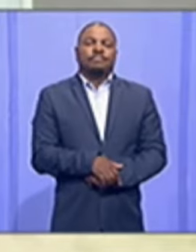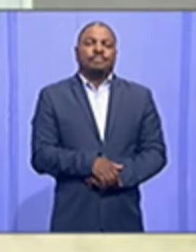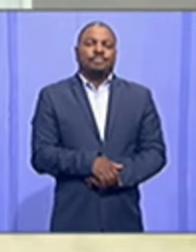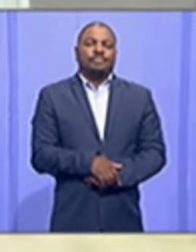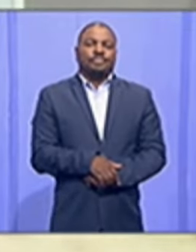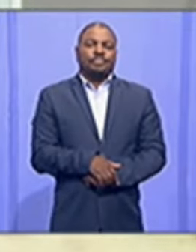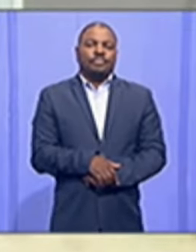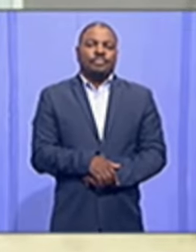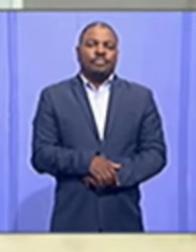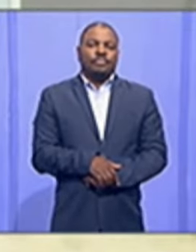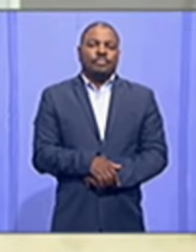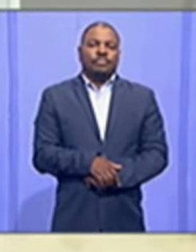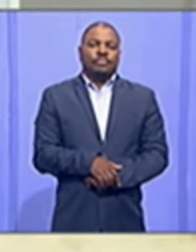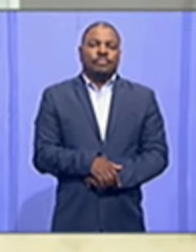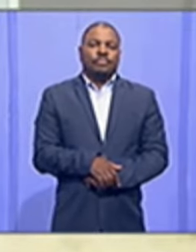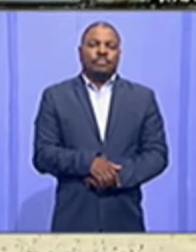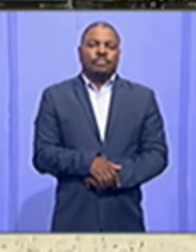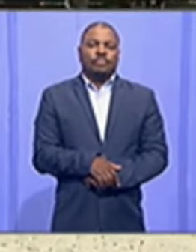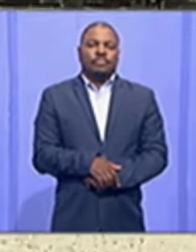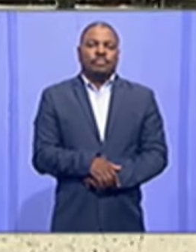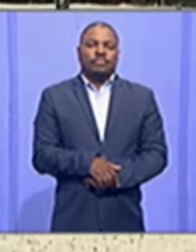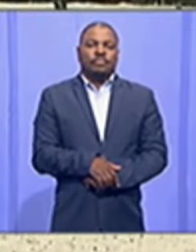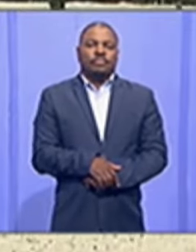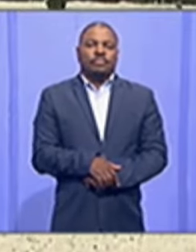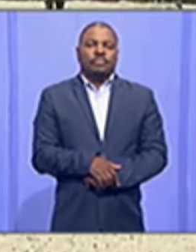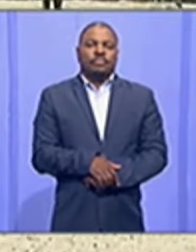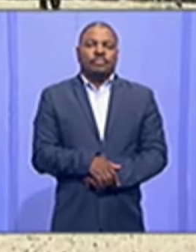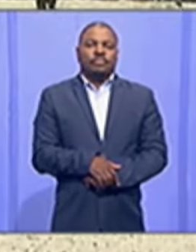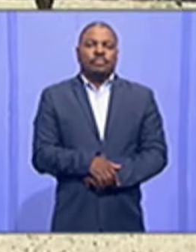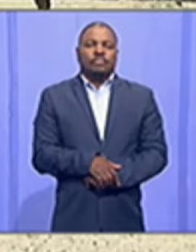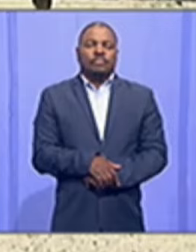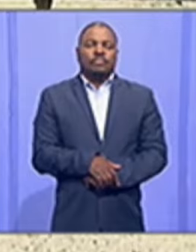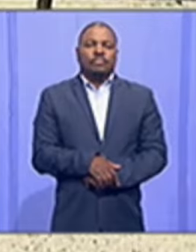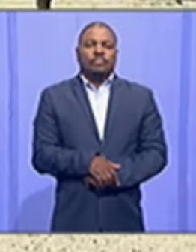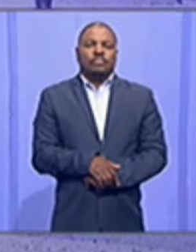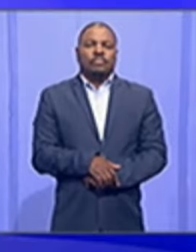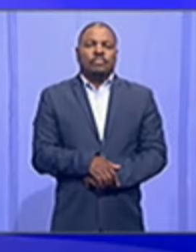Sentle Englishihi, SABC News, Nooit Gedacht.